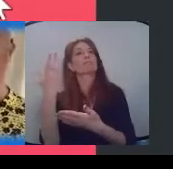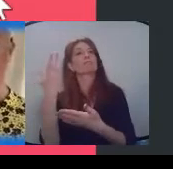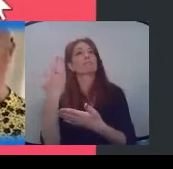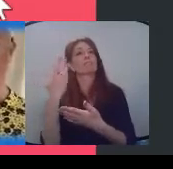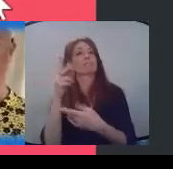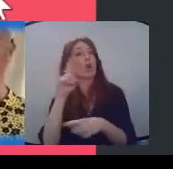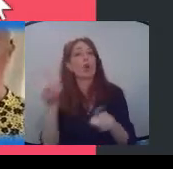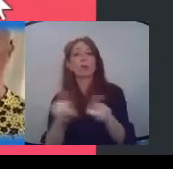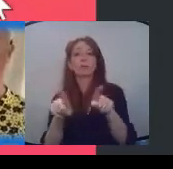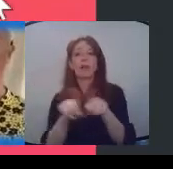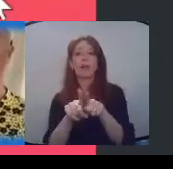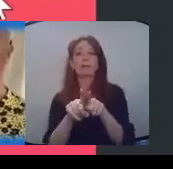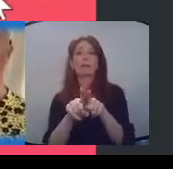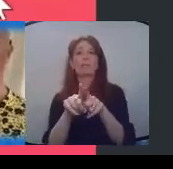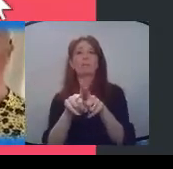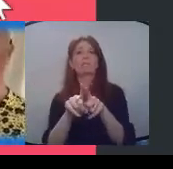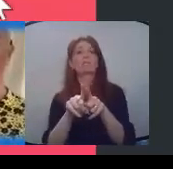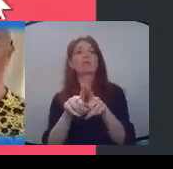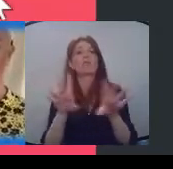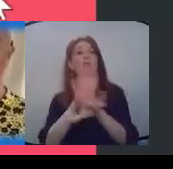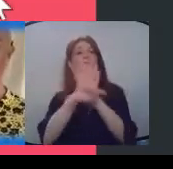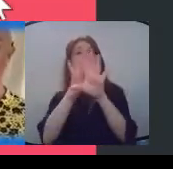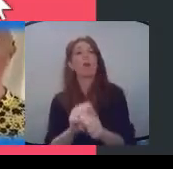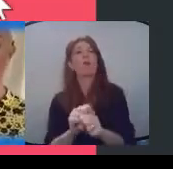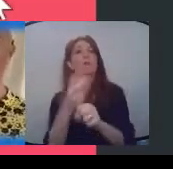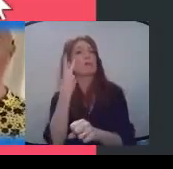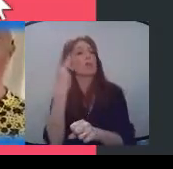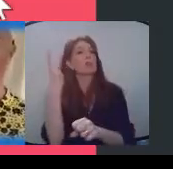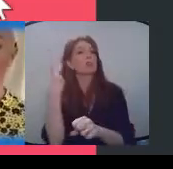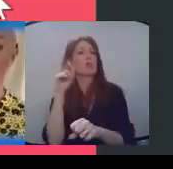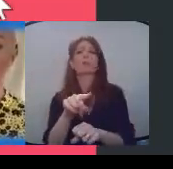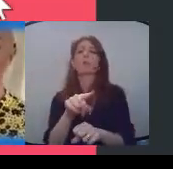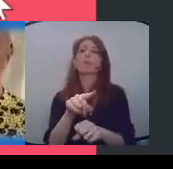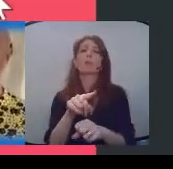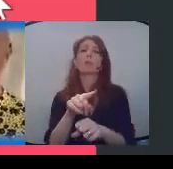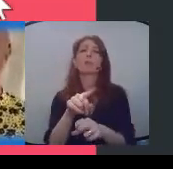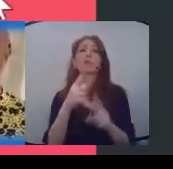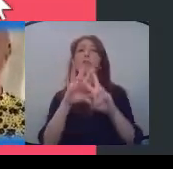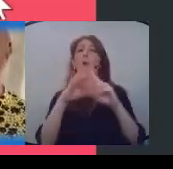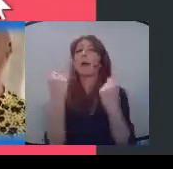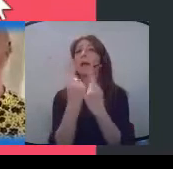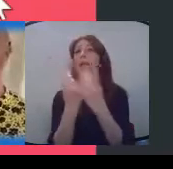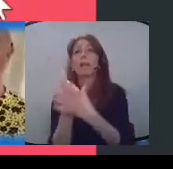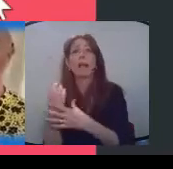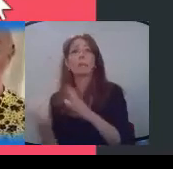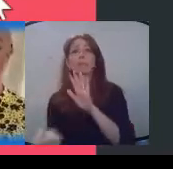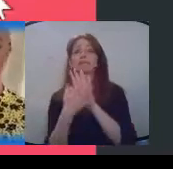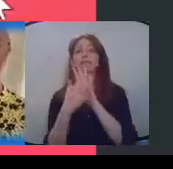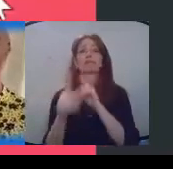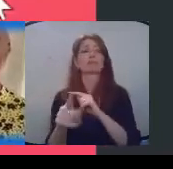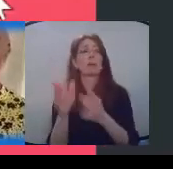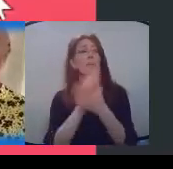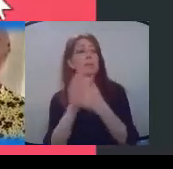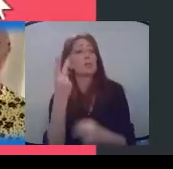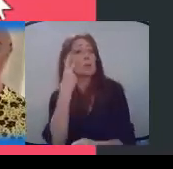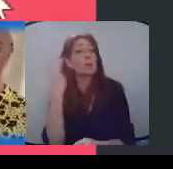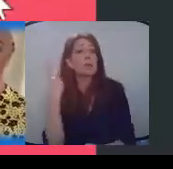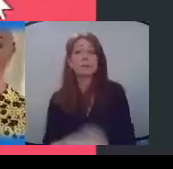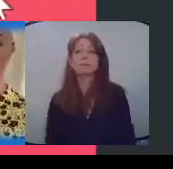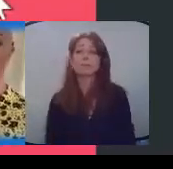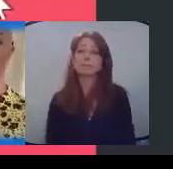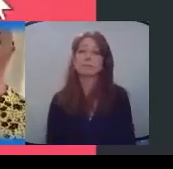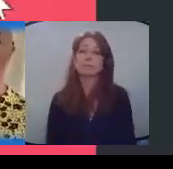you historically an overview of all your participation for any given event that you've hosted on the platform. So again, back to, for example, track and